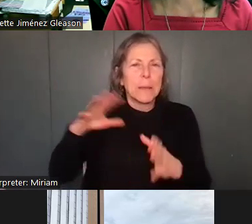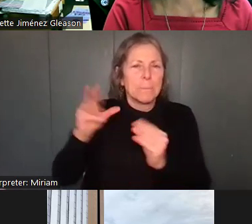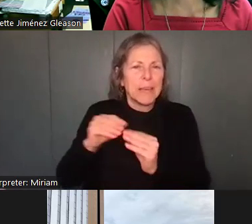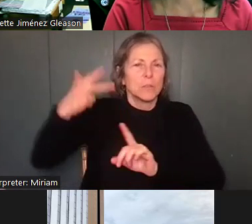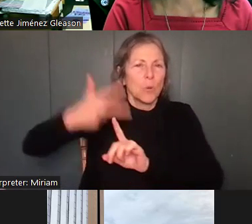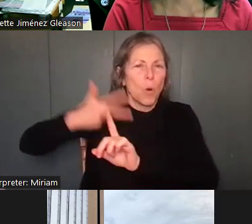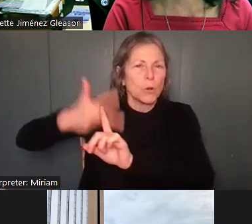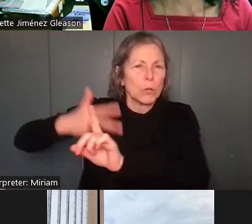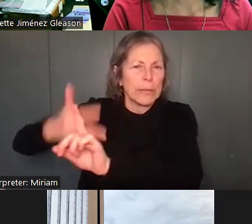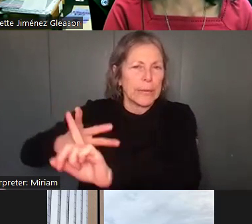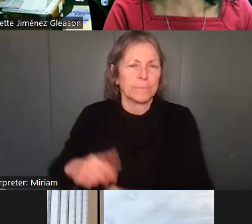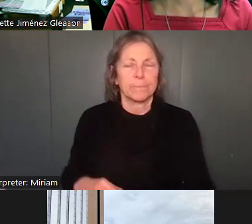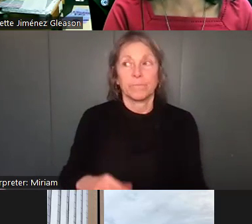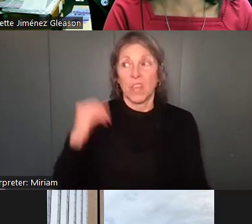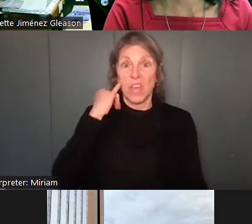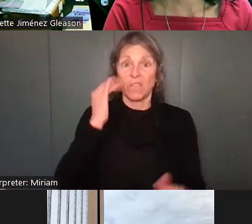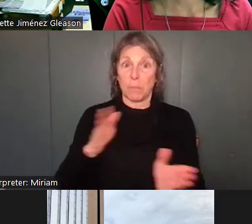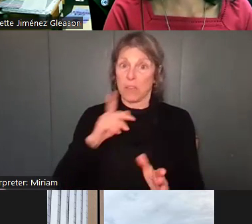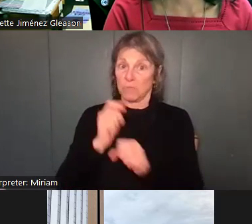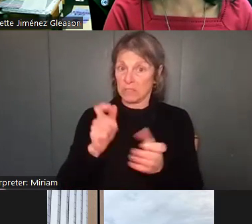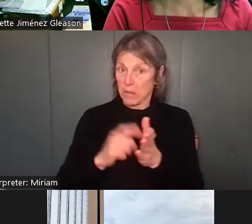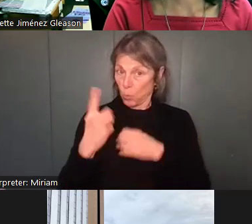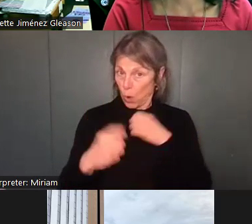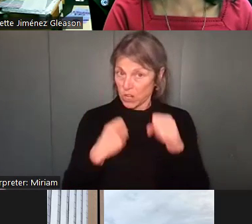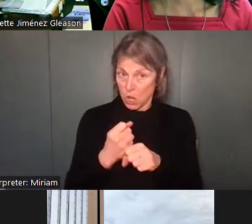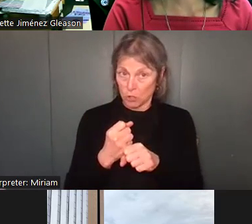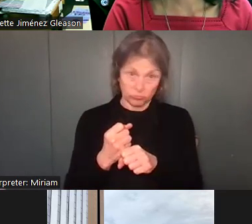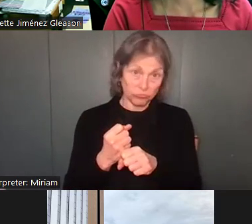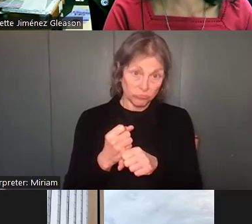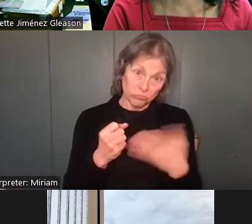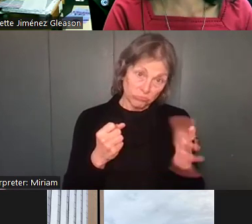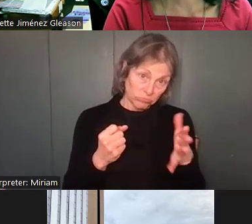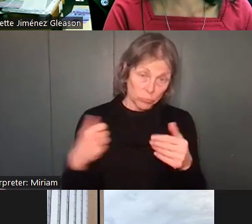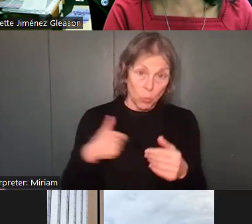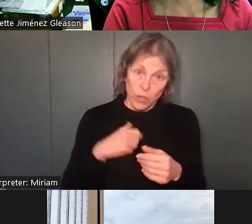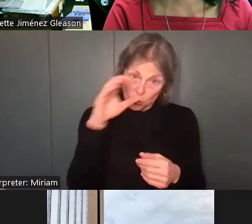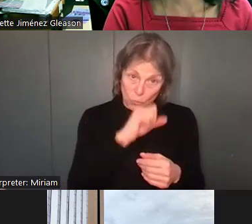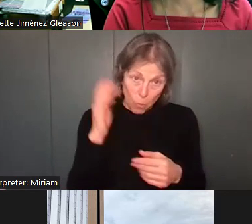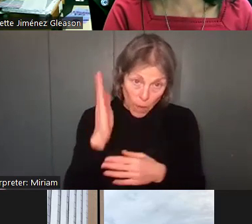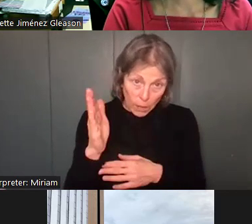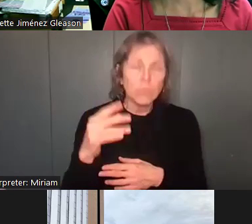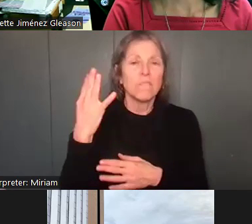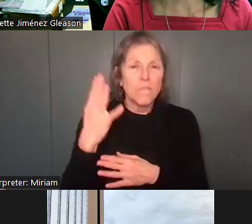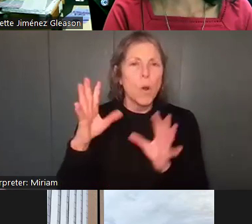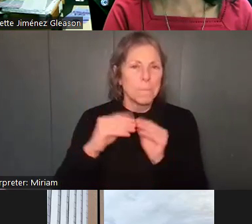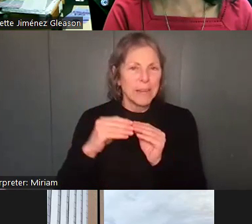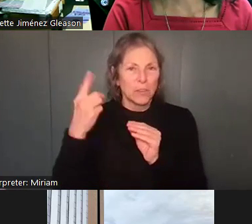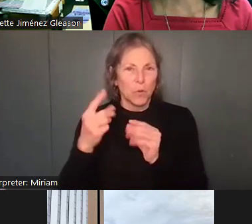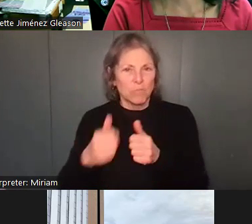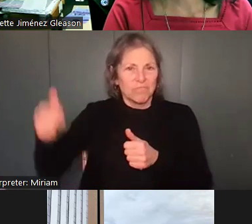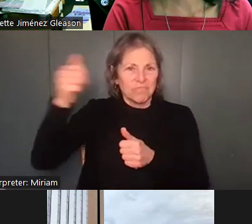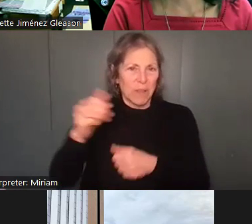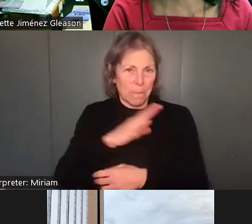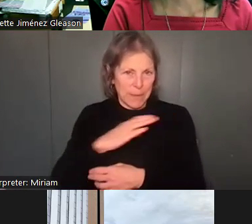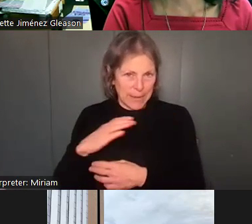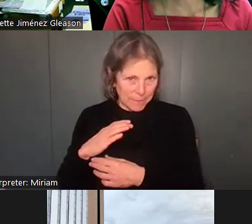assuming the plan really does take a year, as we're intending it to, it would be 4 meetings of the steering committee. And